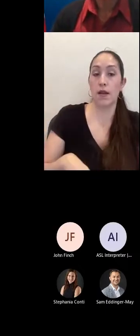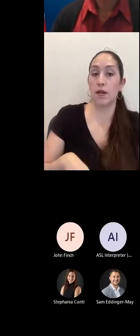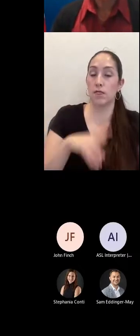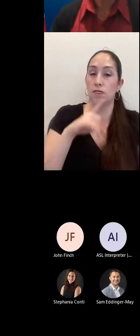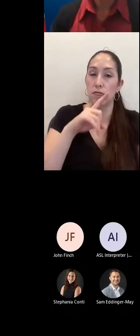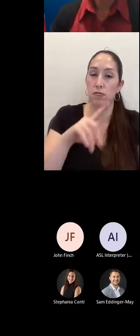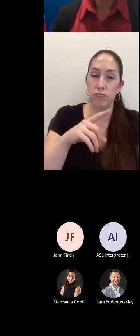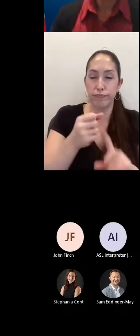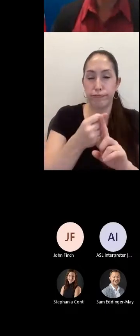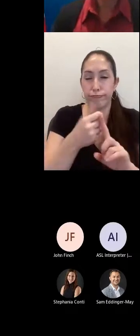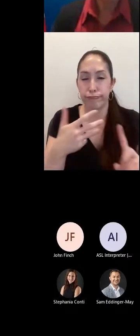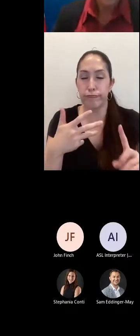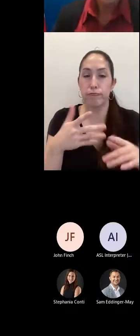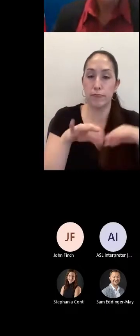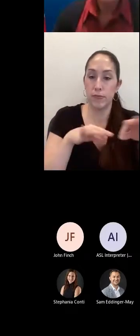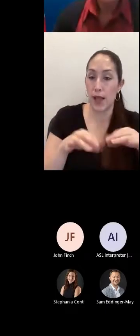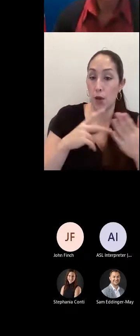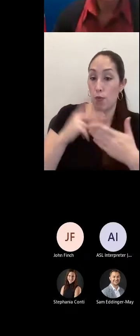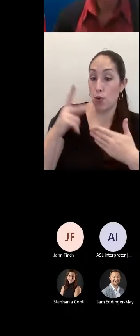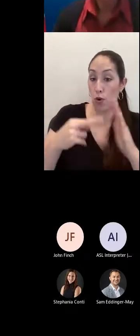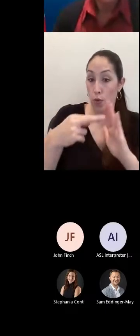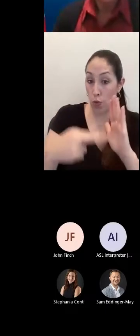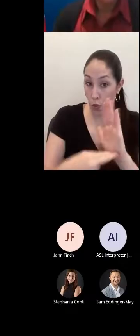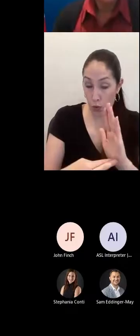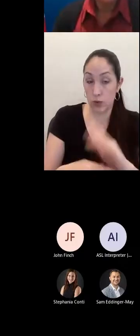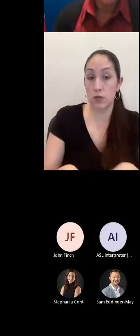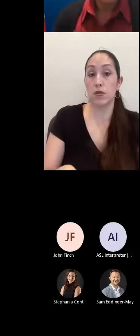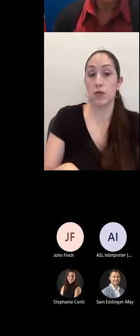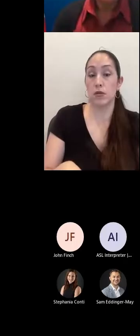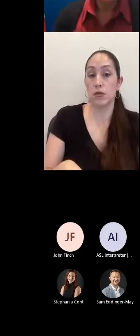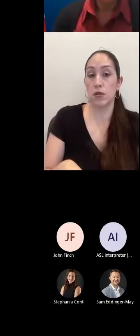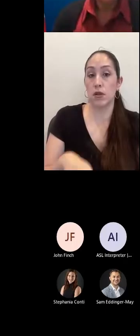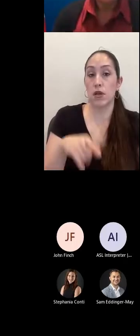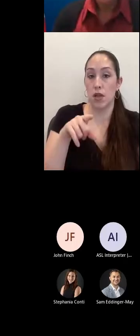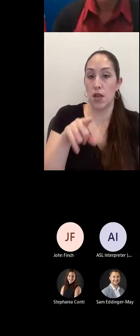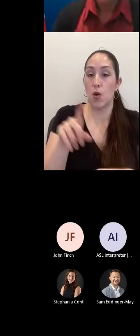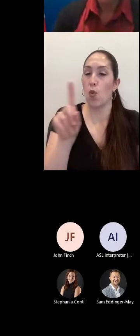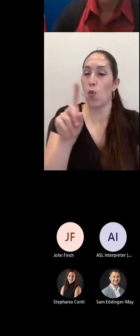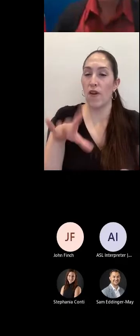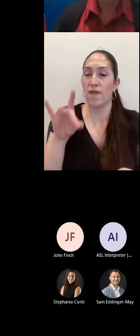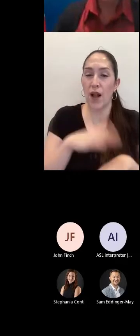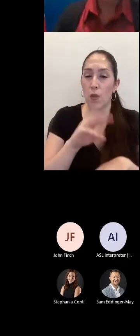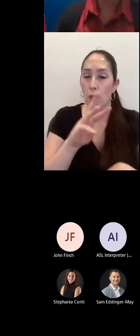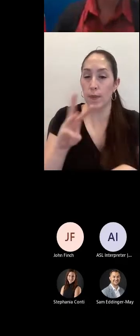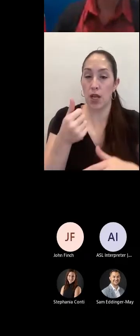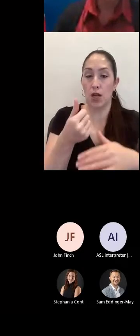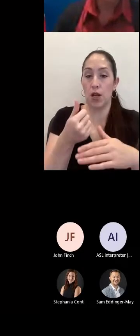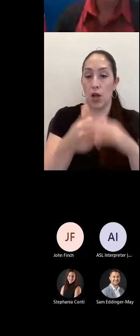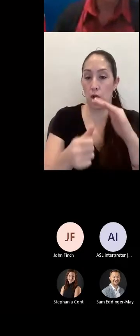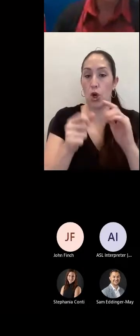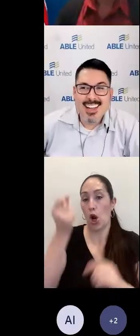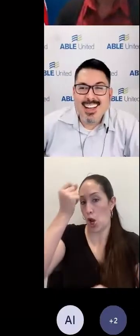look at some of the program rules that are also found in our Understanding SSI. I'm going to turn it back over to you, John.